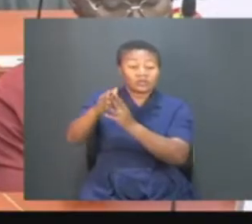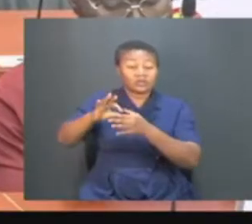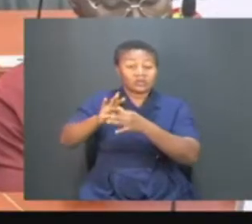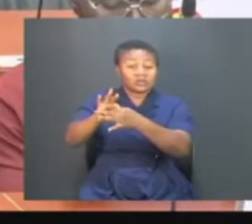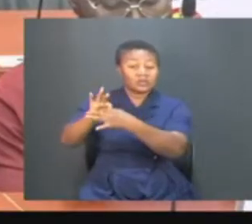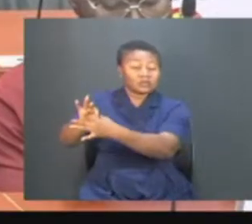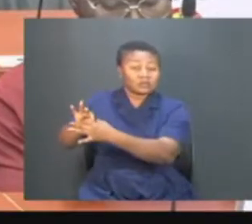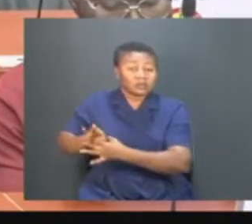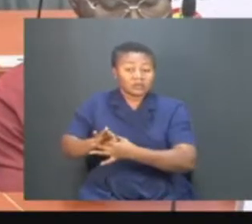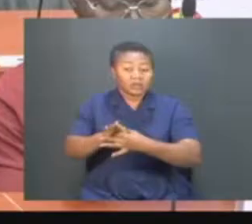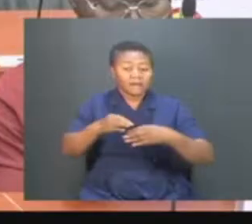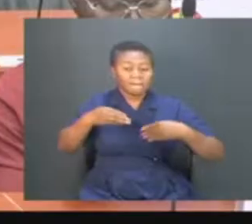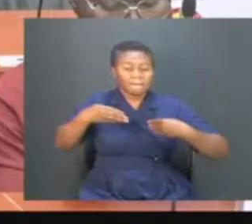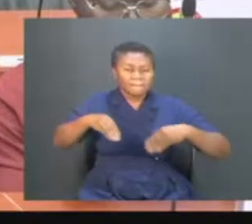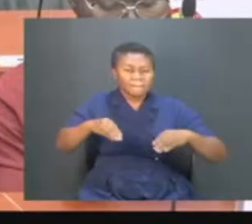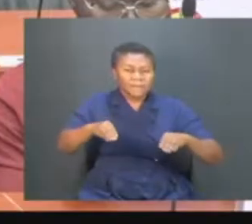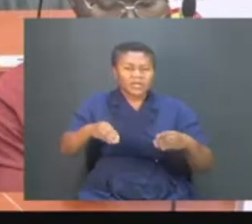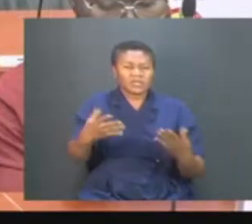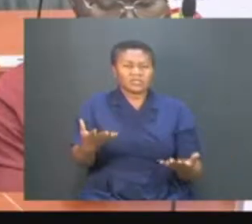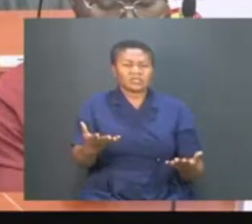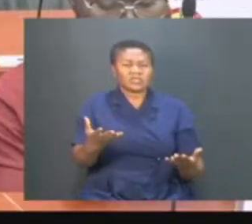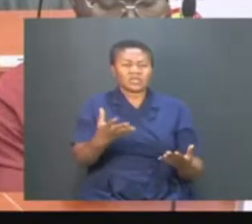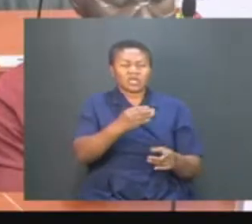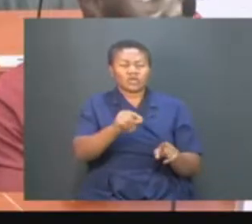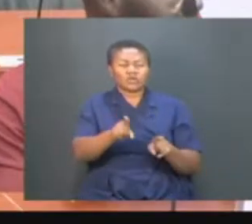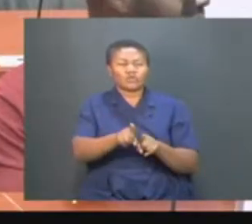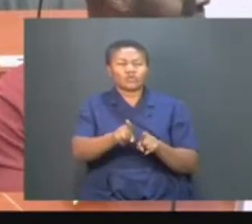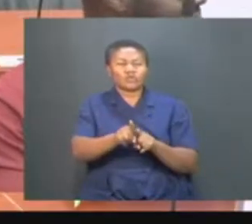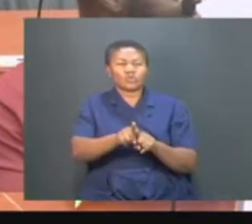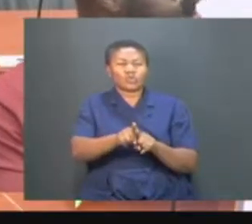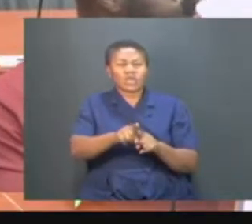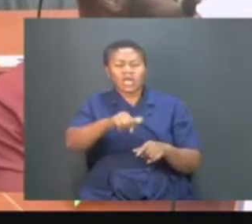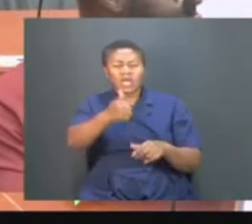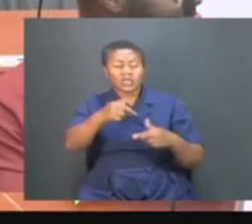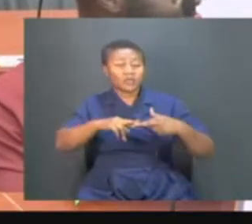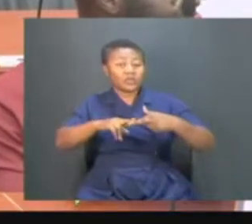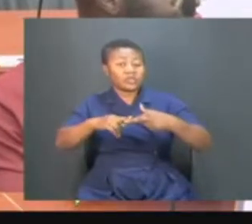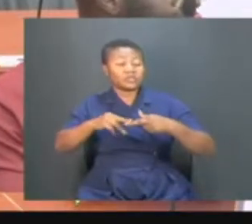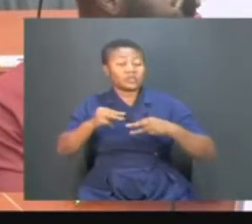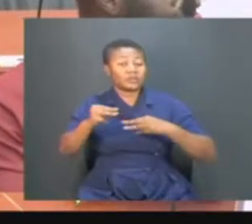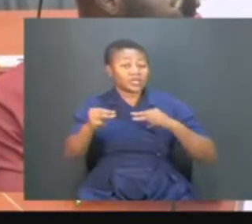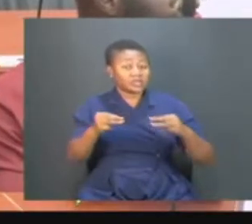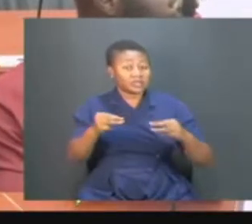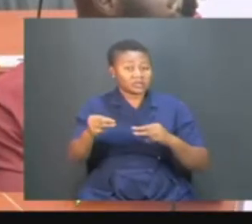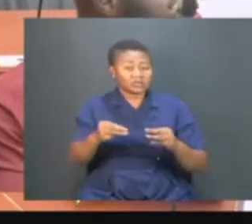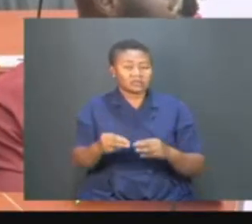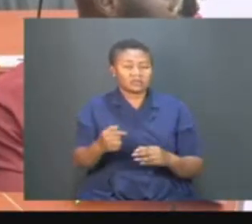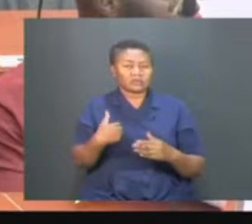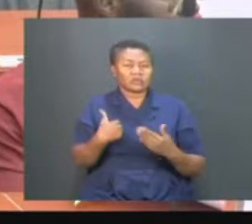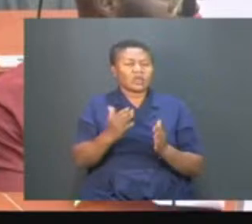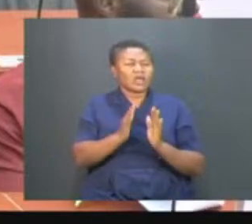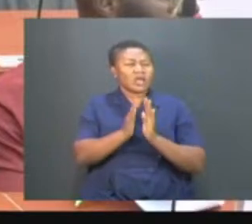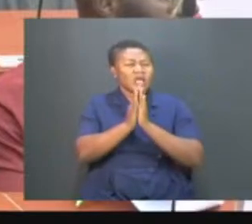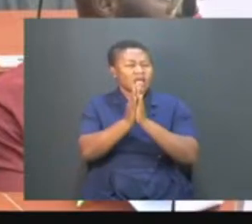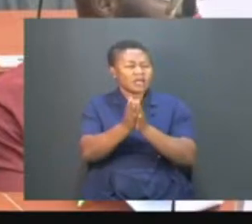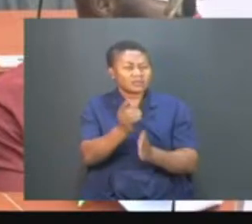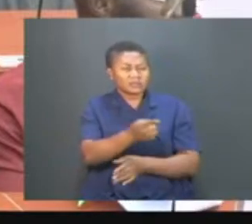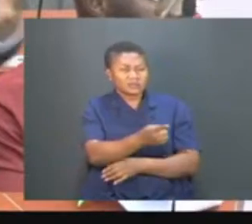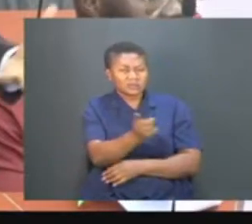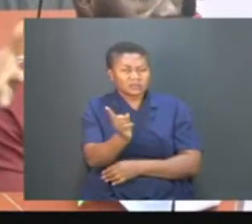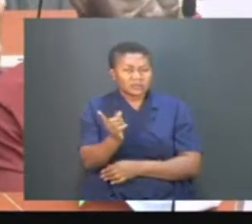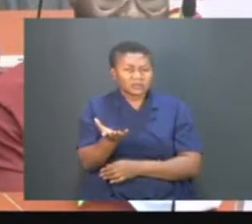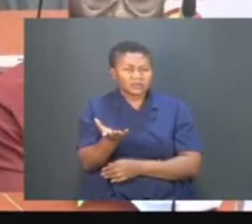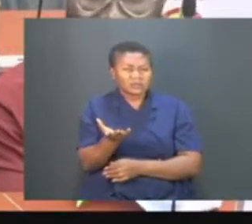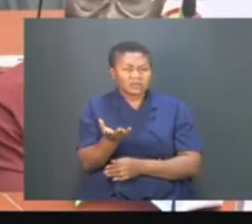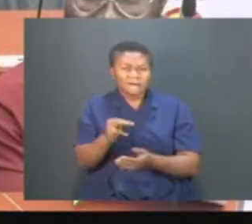and labor power development, and to provide for related matters. Mr. Speaker, I want to ask them, what do they